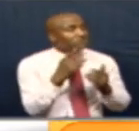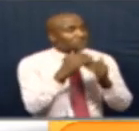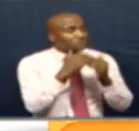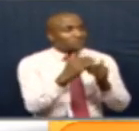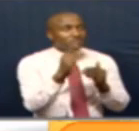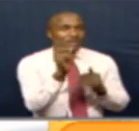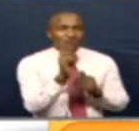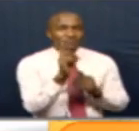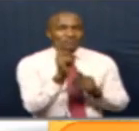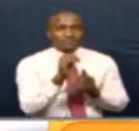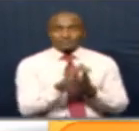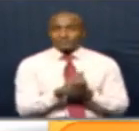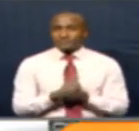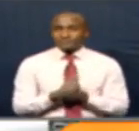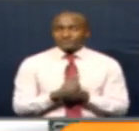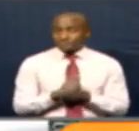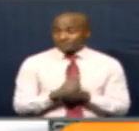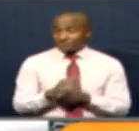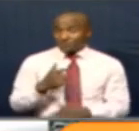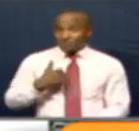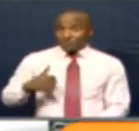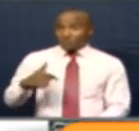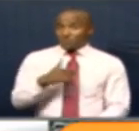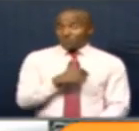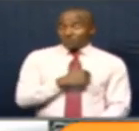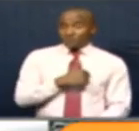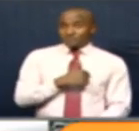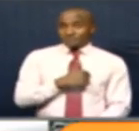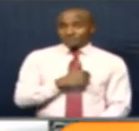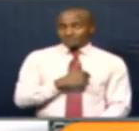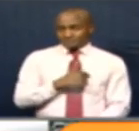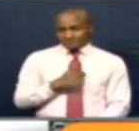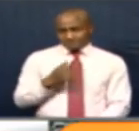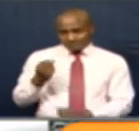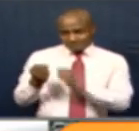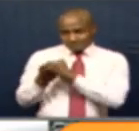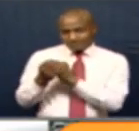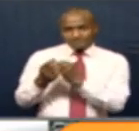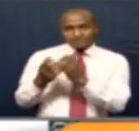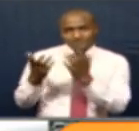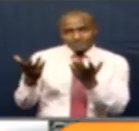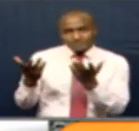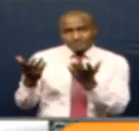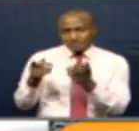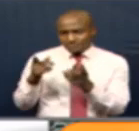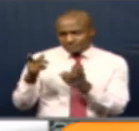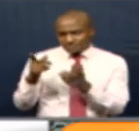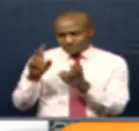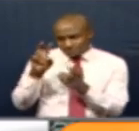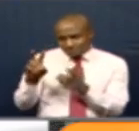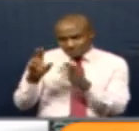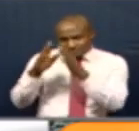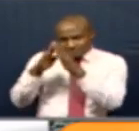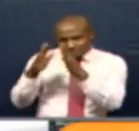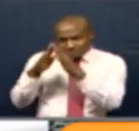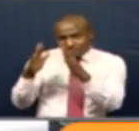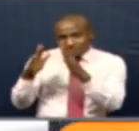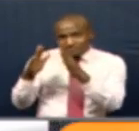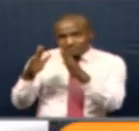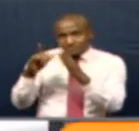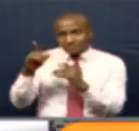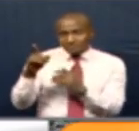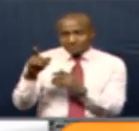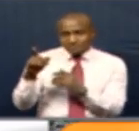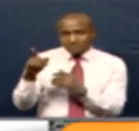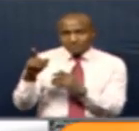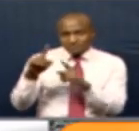Nairobi? So the typologies that you're talking about have been done in such a way that we are looking at the various household the